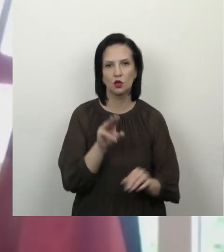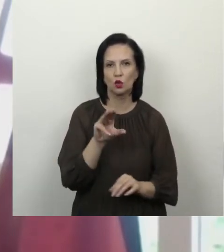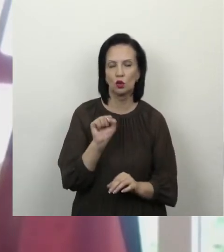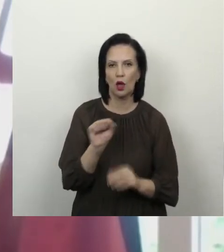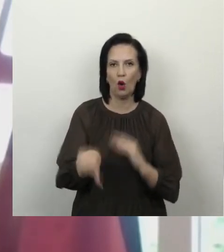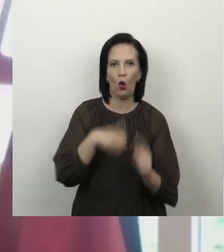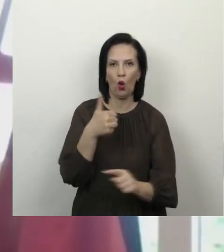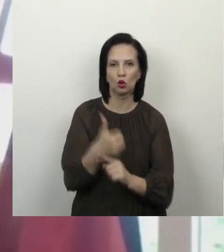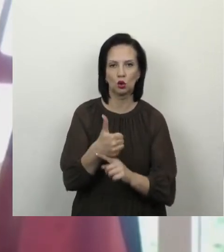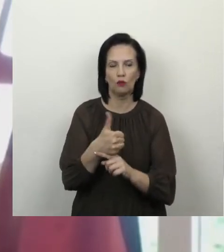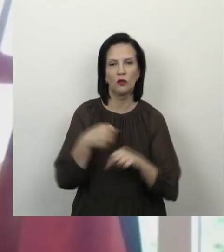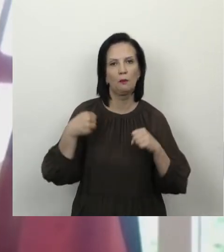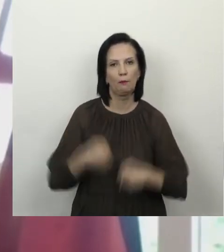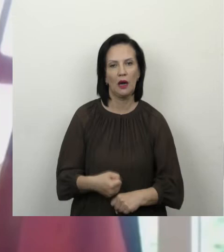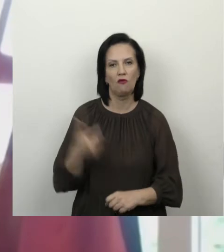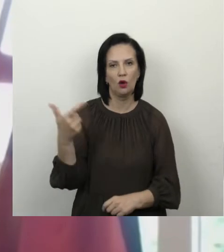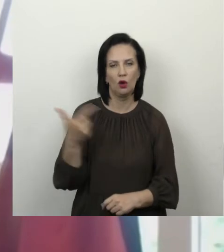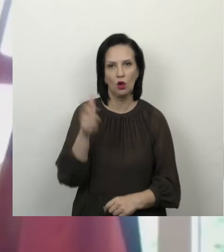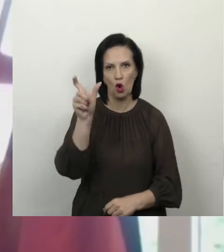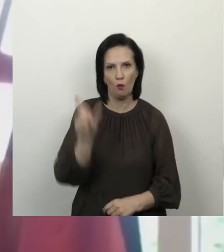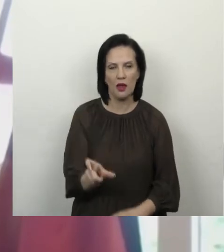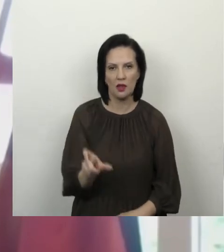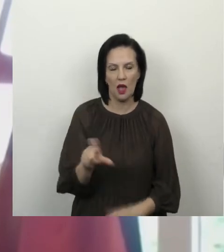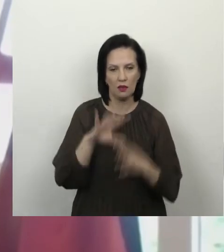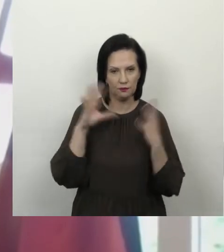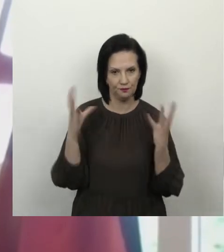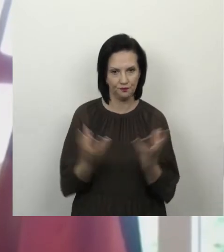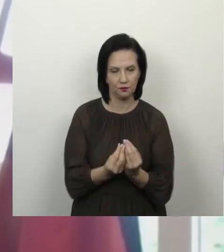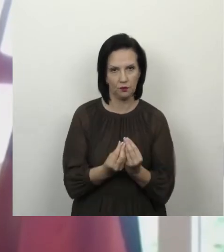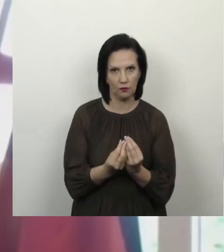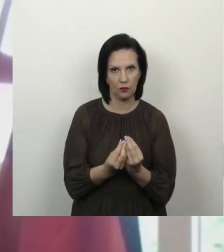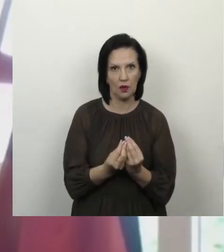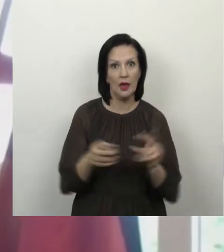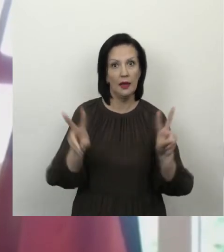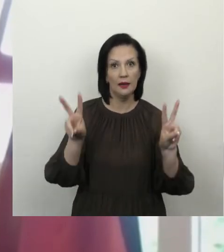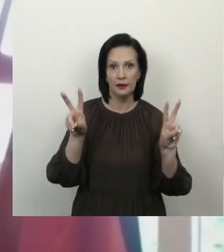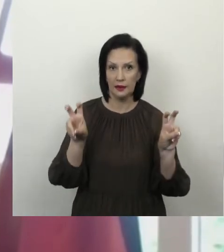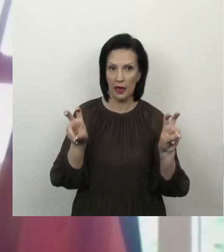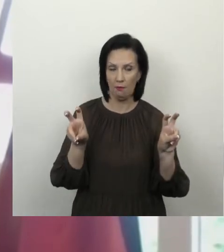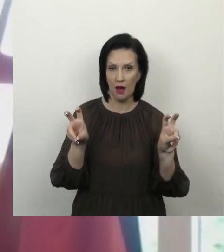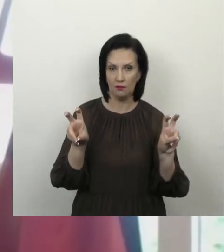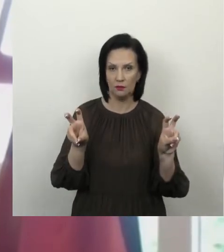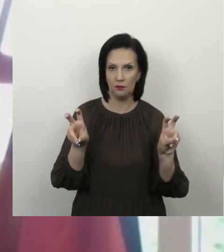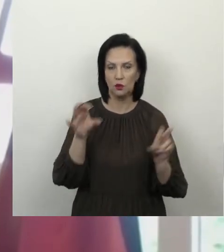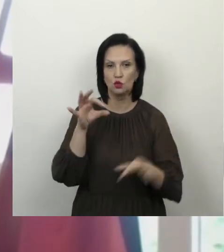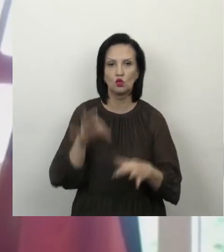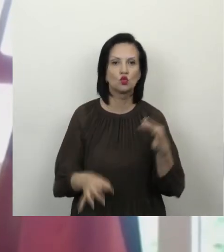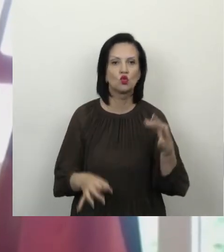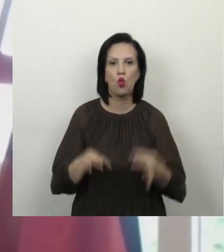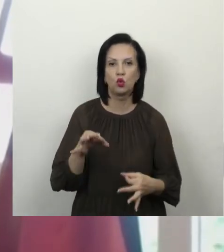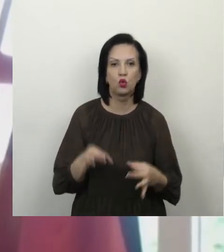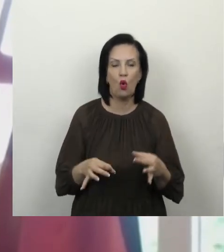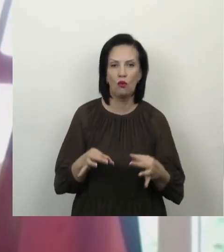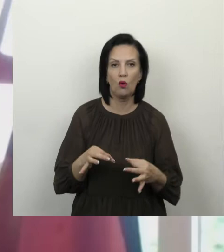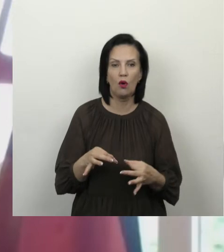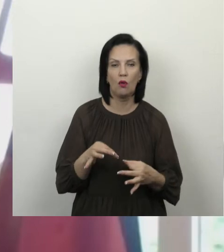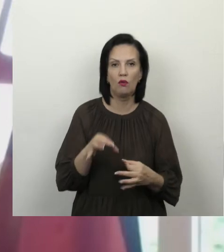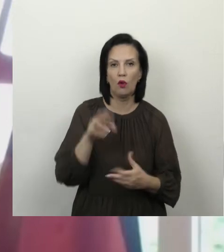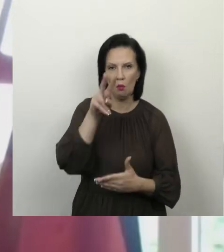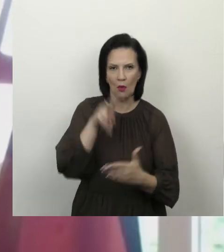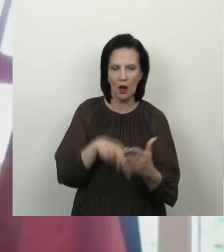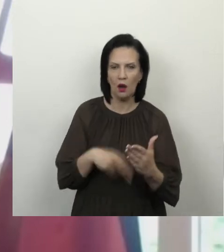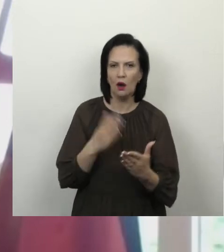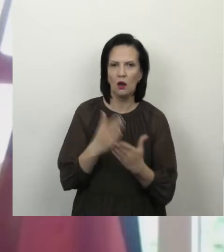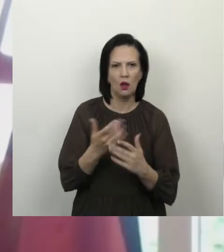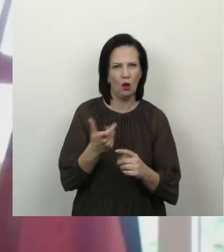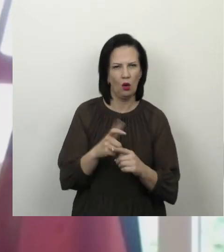in general. The subject of judicial review is as complex and multi-faced as